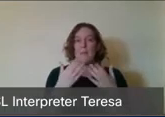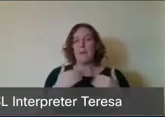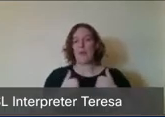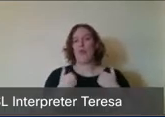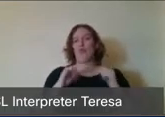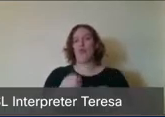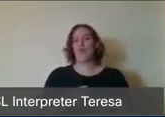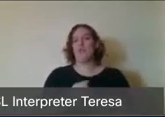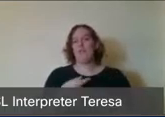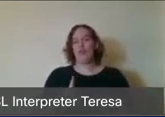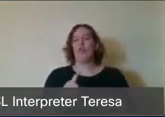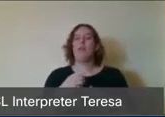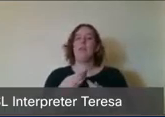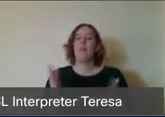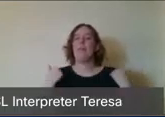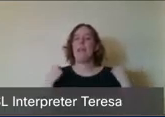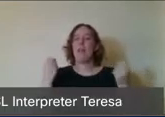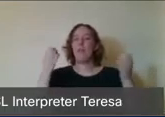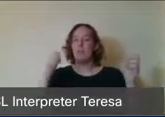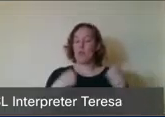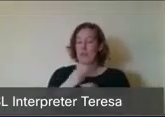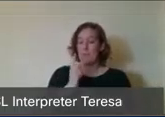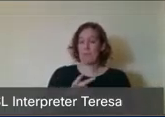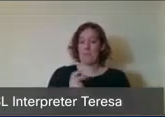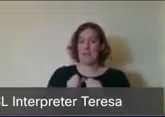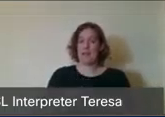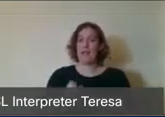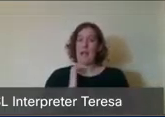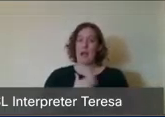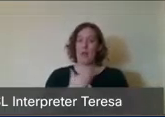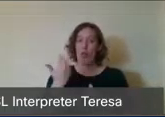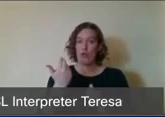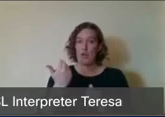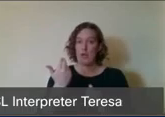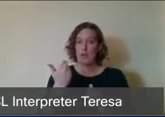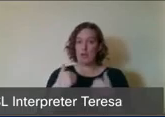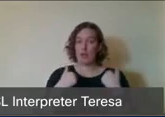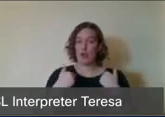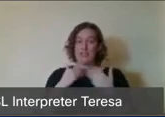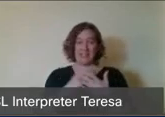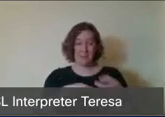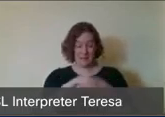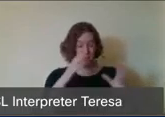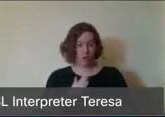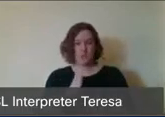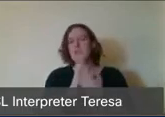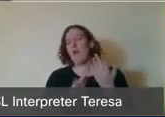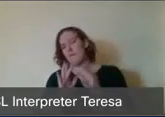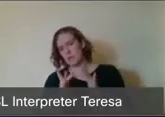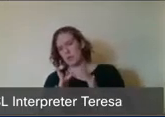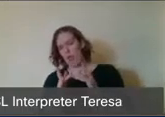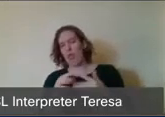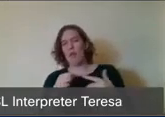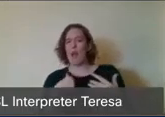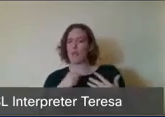health emergency, we maintained our 13 youth, some of which were in person and some were virtual. And I want to